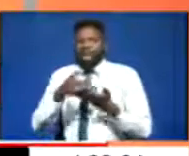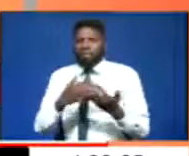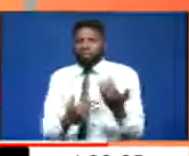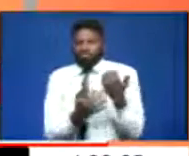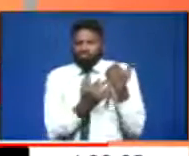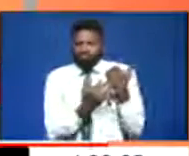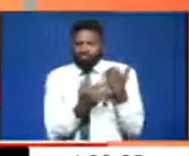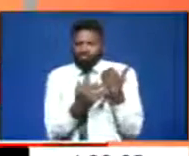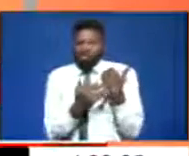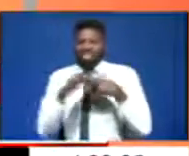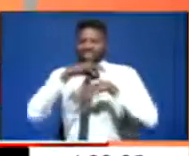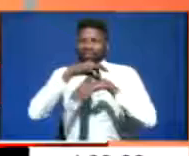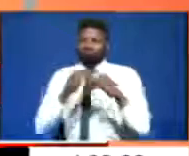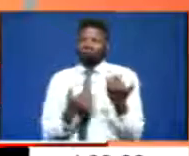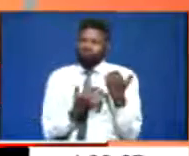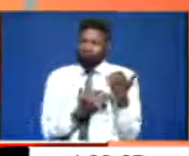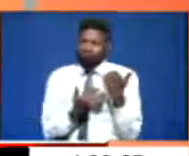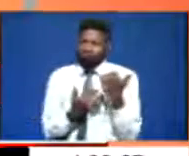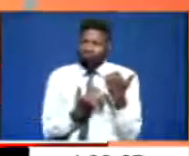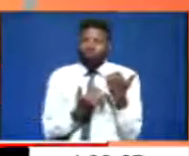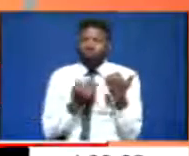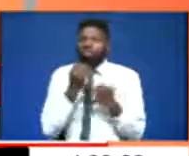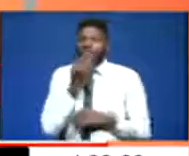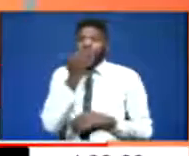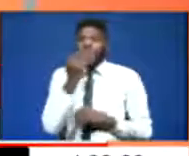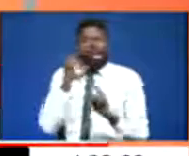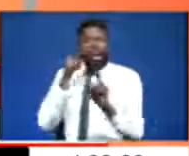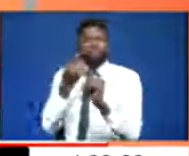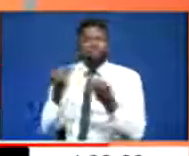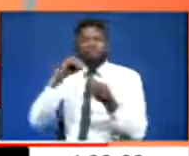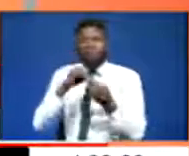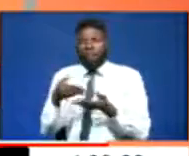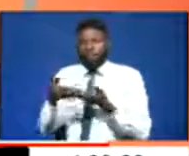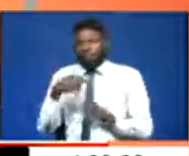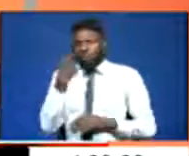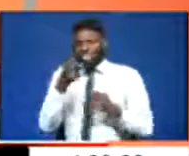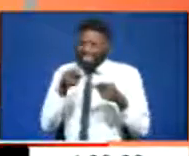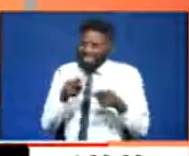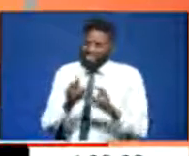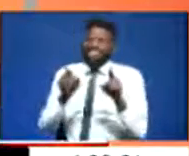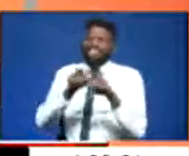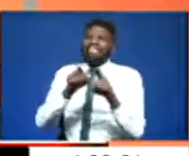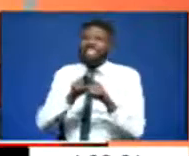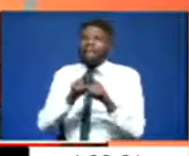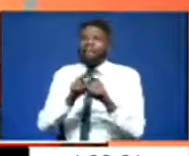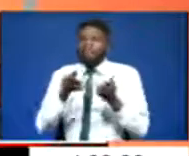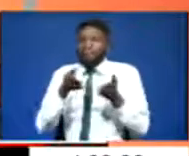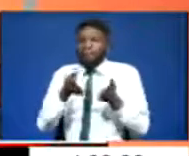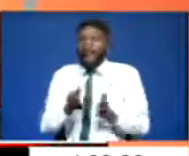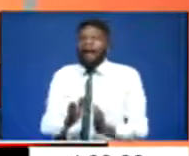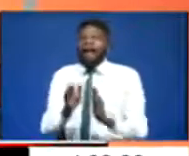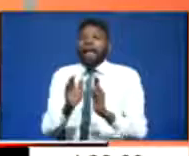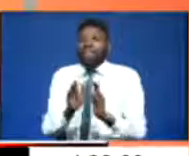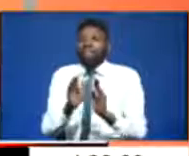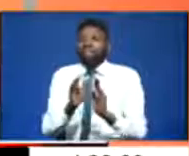these babies who are without complications. Then keeping that warm chain for that baby. So there are things we call